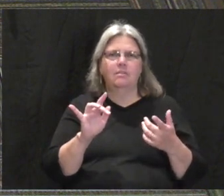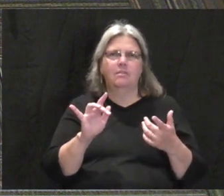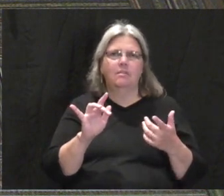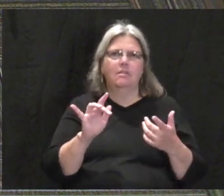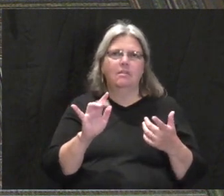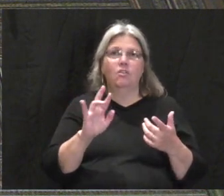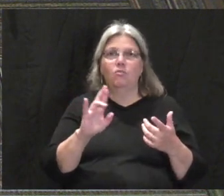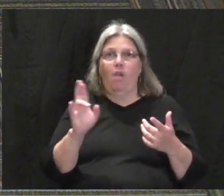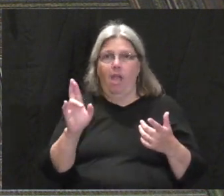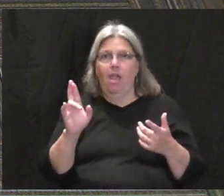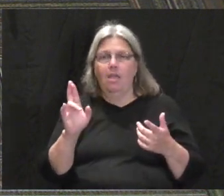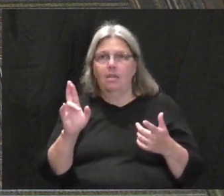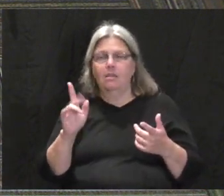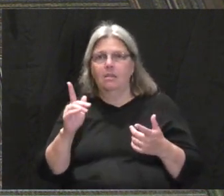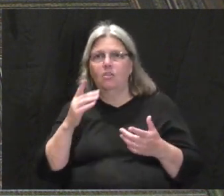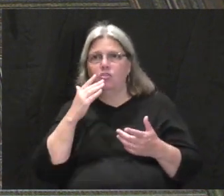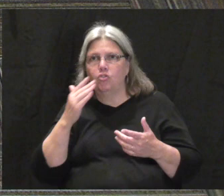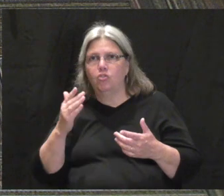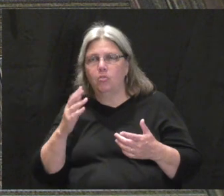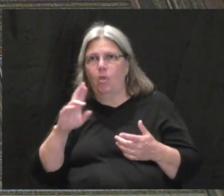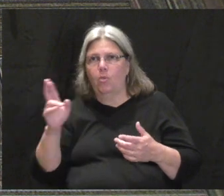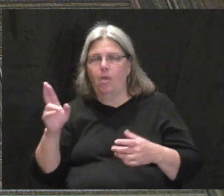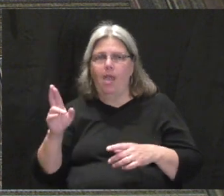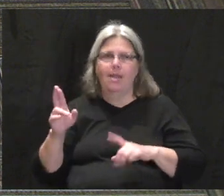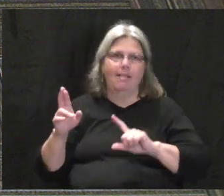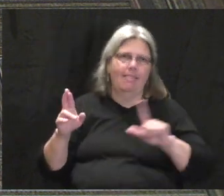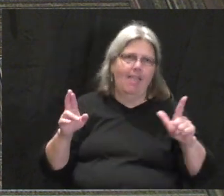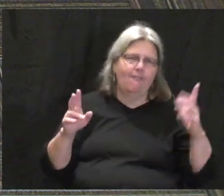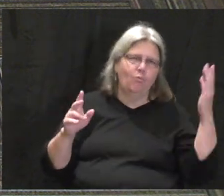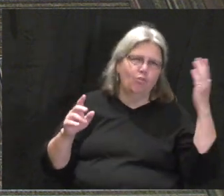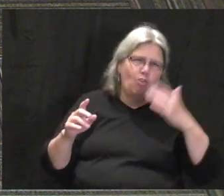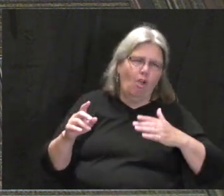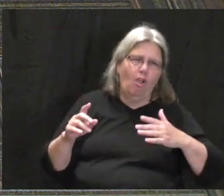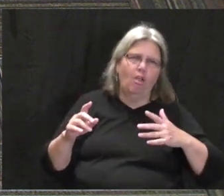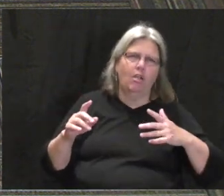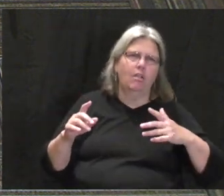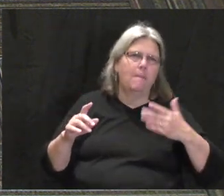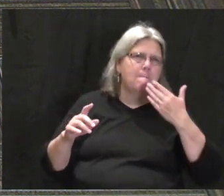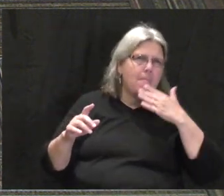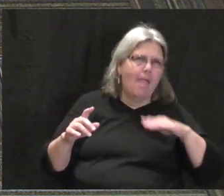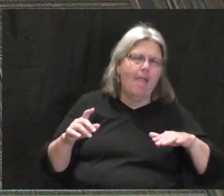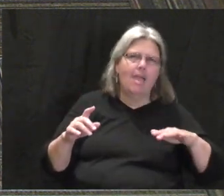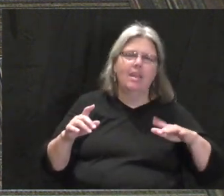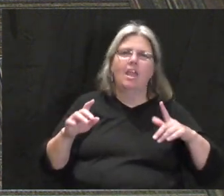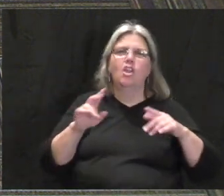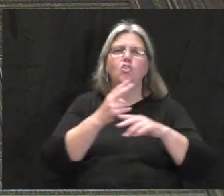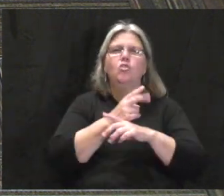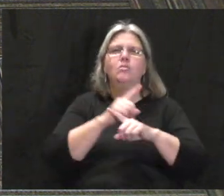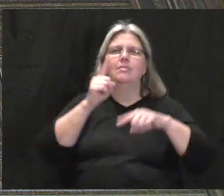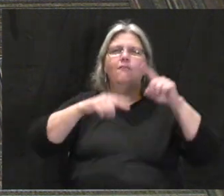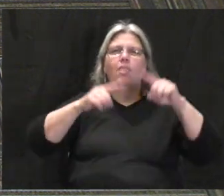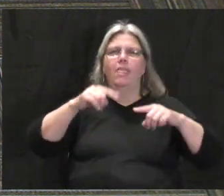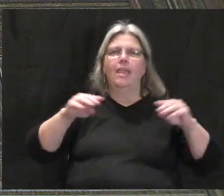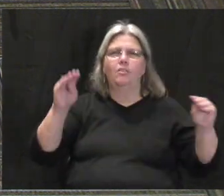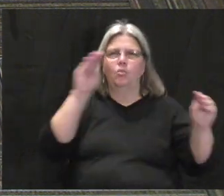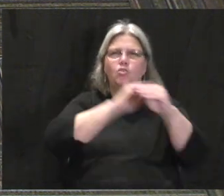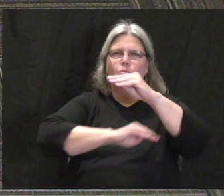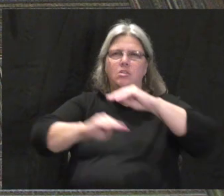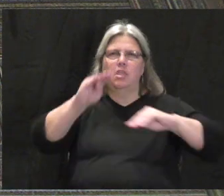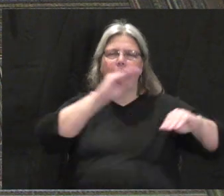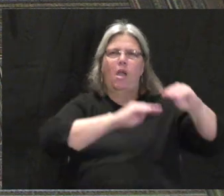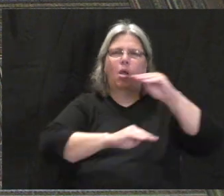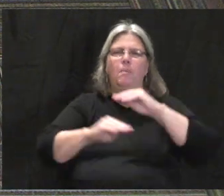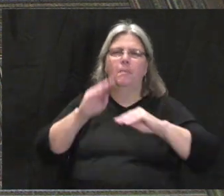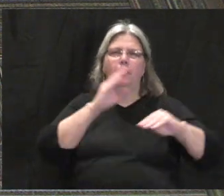your brain was trained to automatically link those things together. So that was very interesting for a lot of our teachers to just